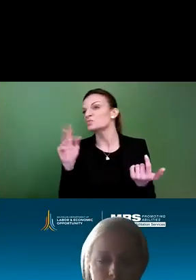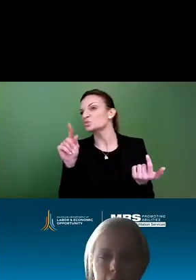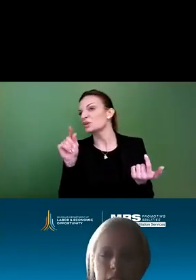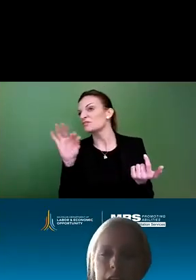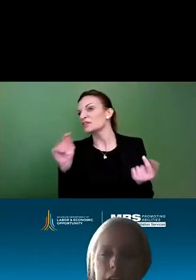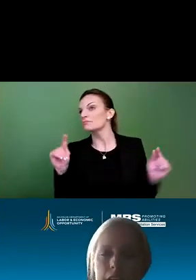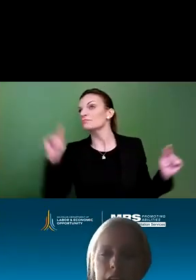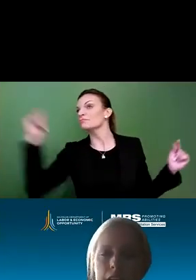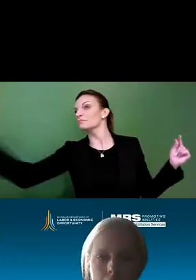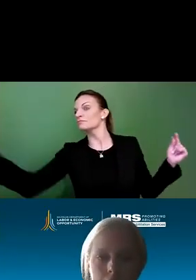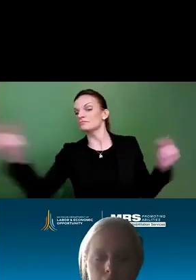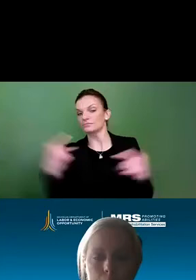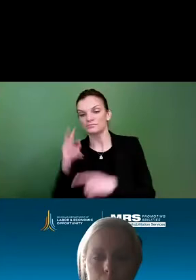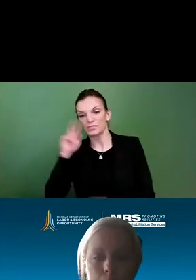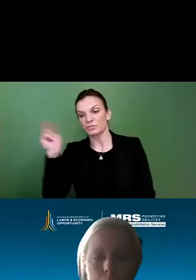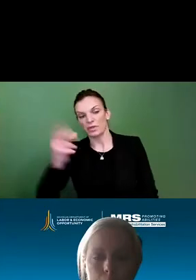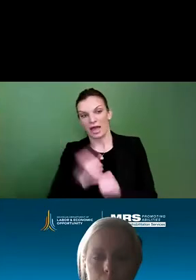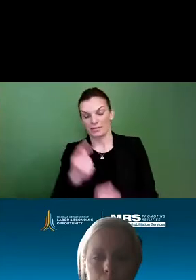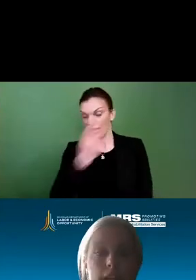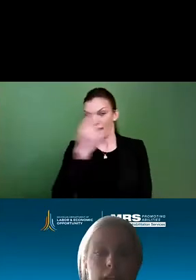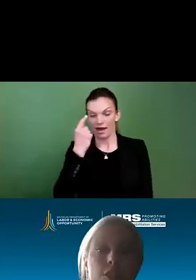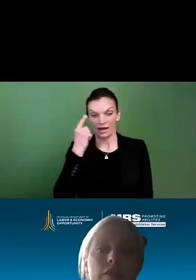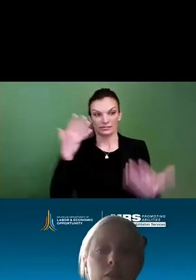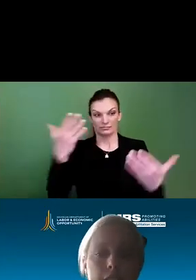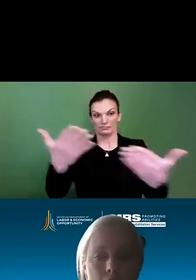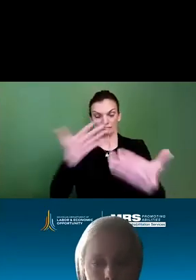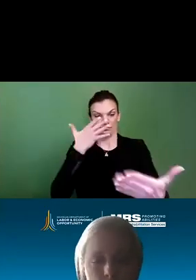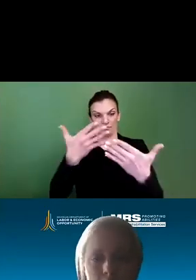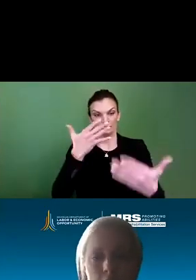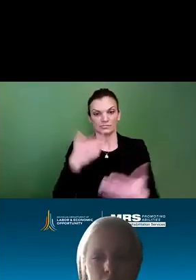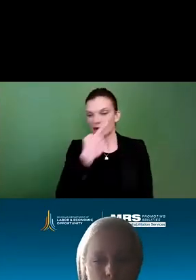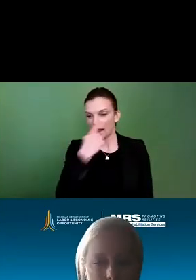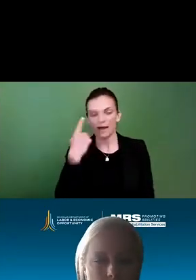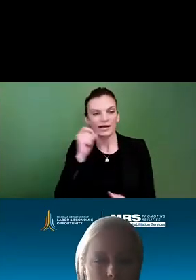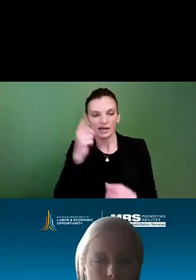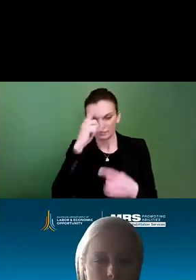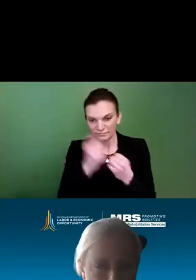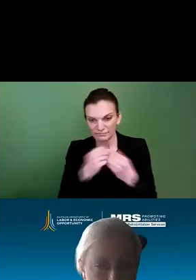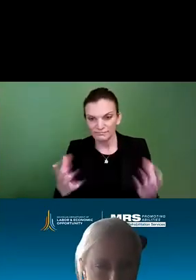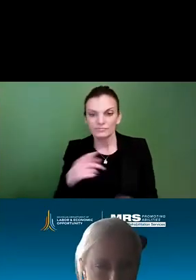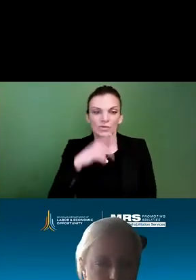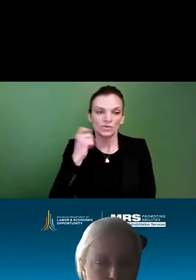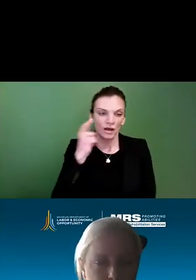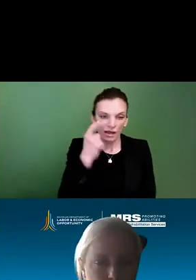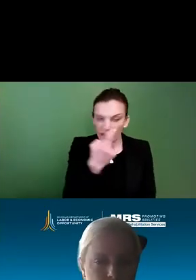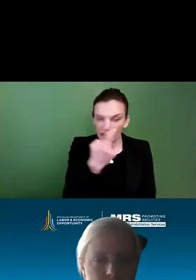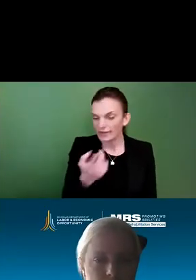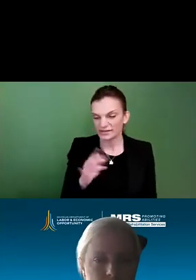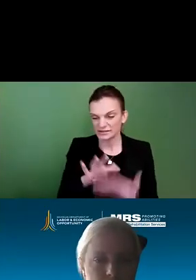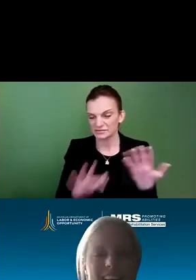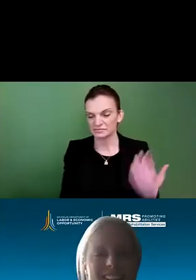that can kind of reset the focus and the eyes to avoid eye strain, dry eyes, fatigue, those types of